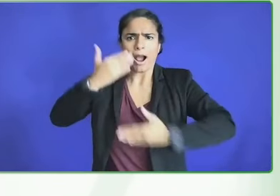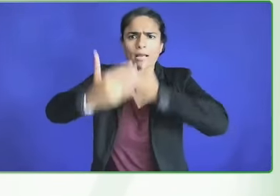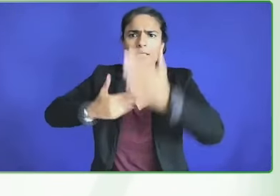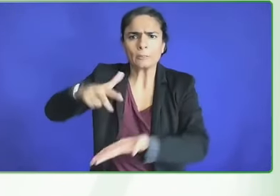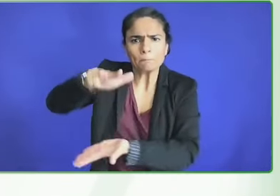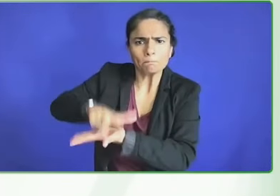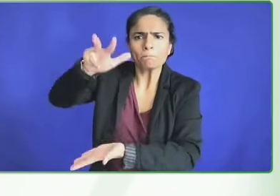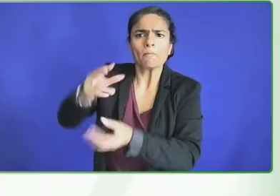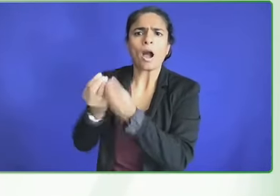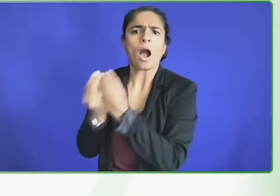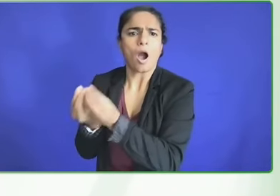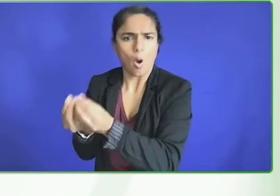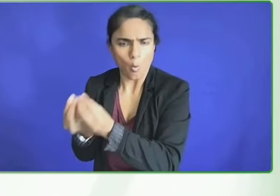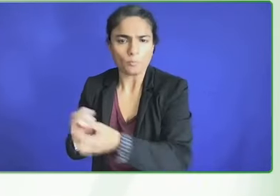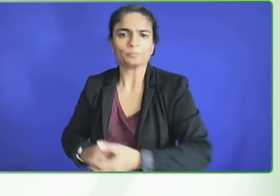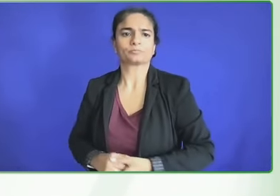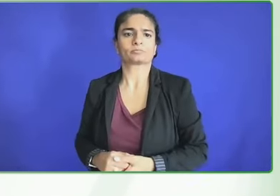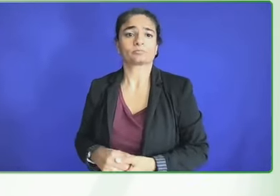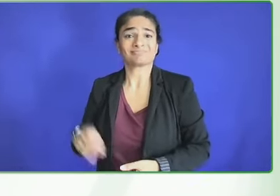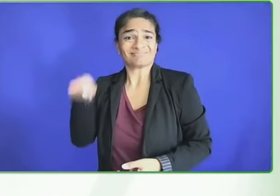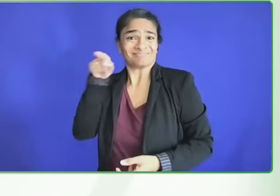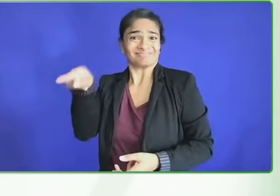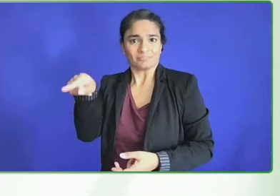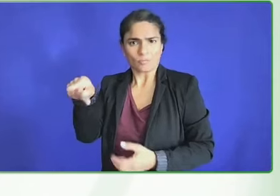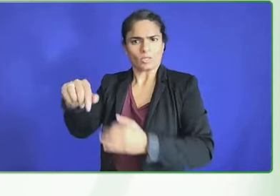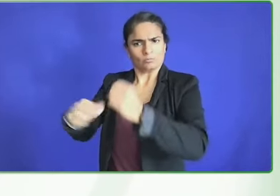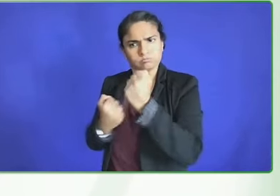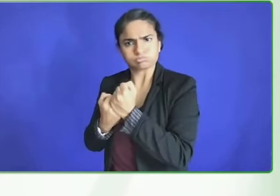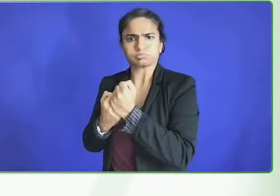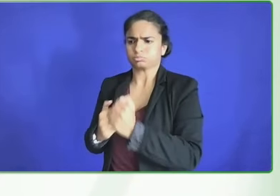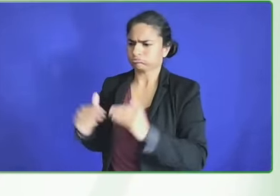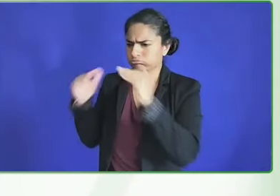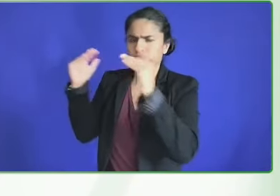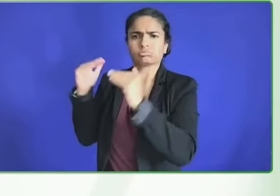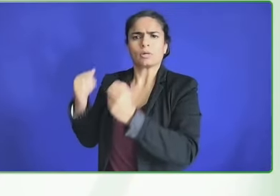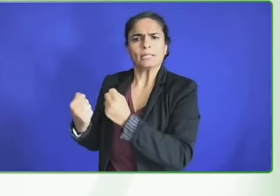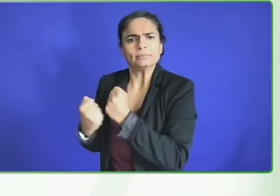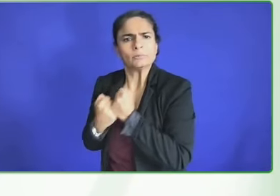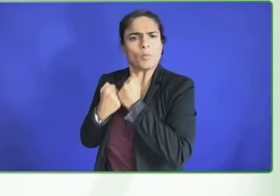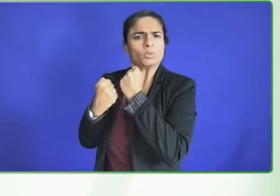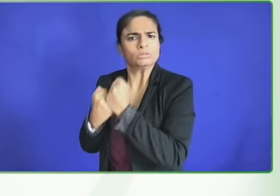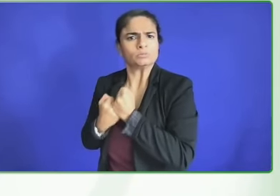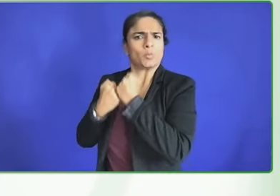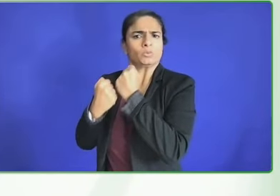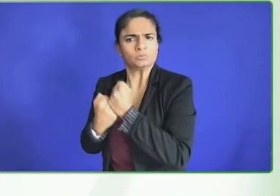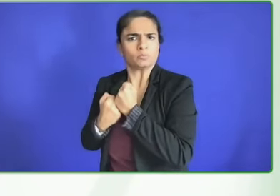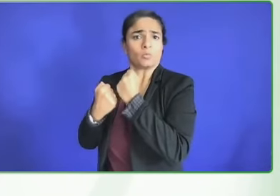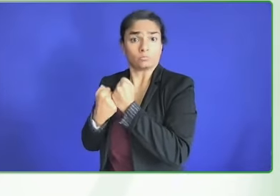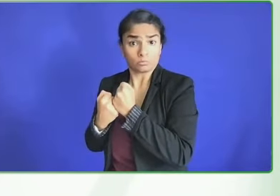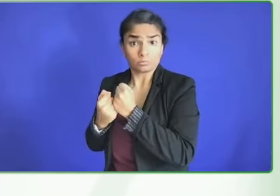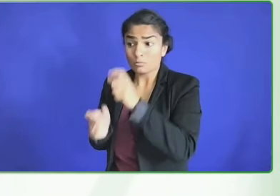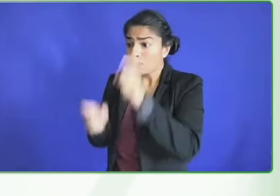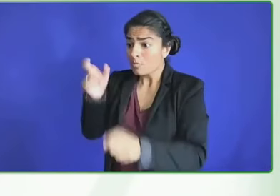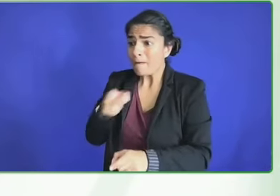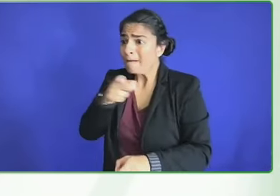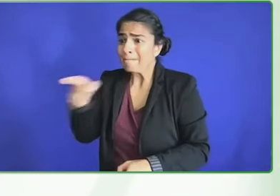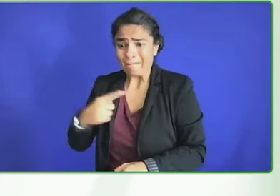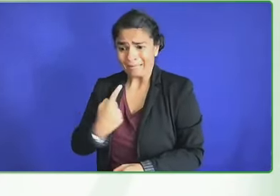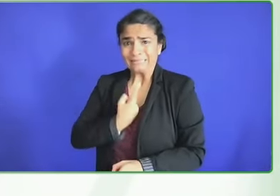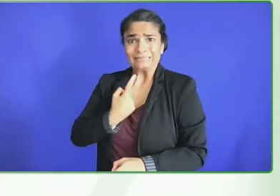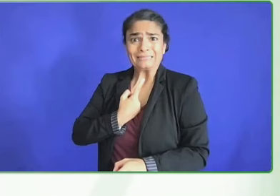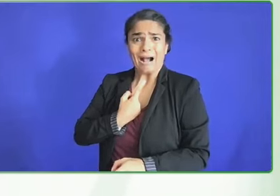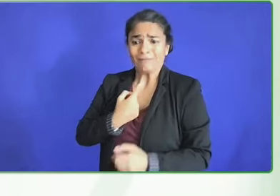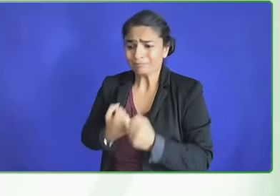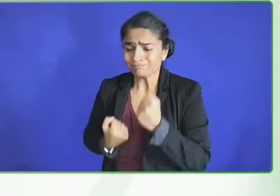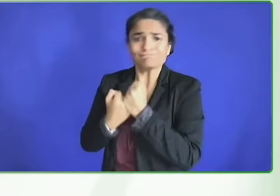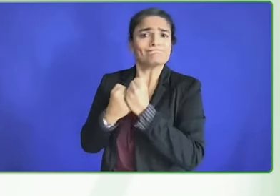administrative processes and support measures are currently being put in place to ensure the proper implementation of the